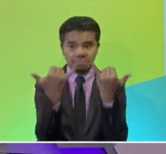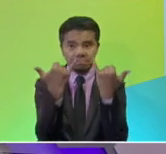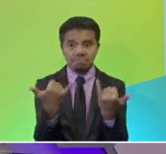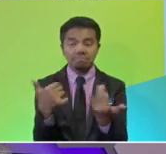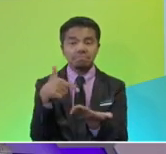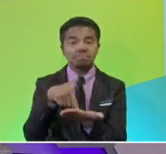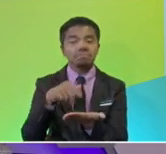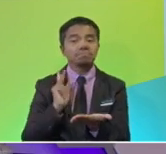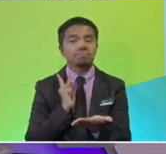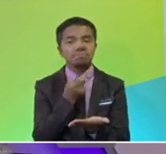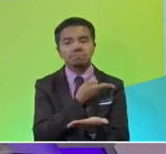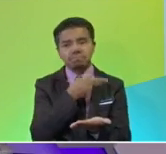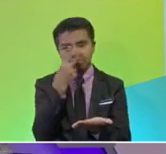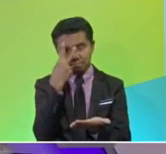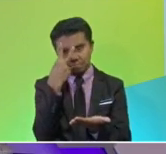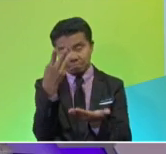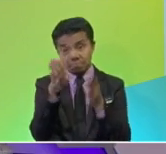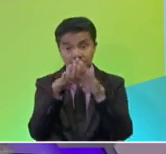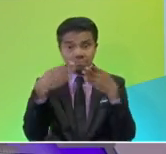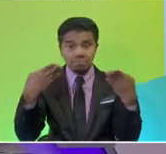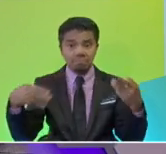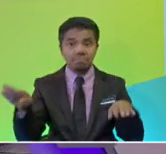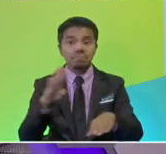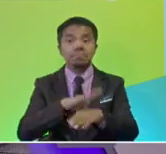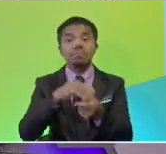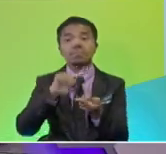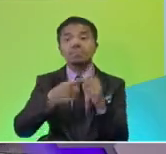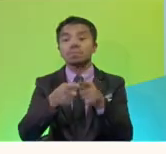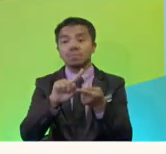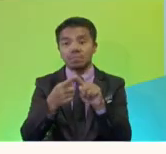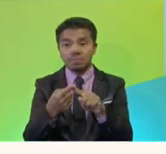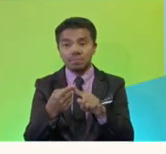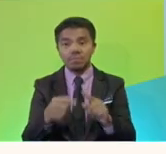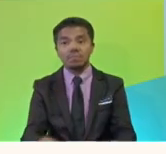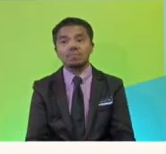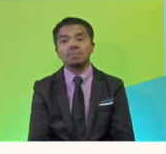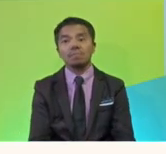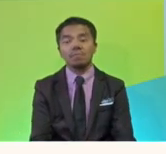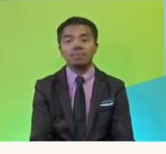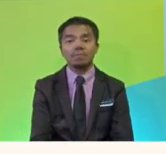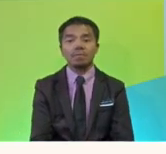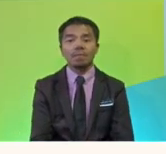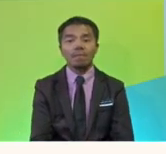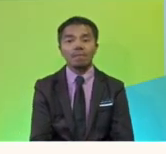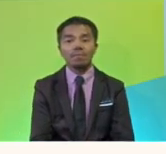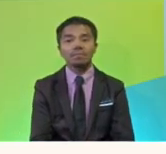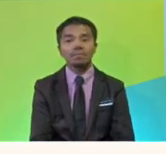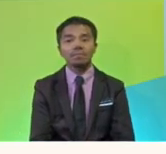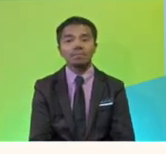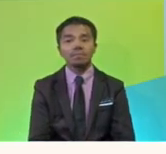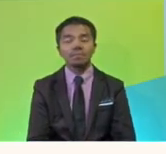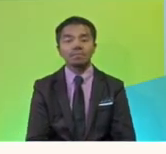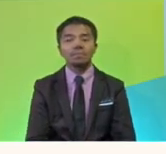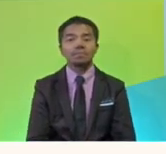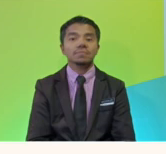the word friend. So the first sentence, use the term friend in